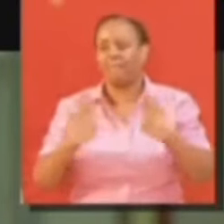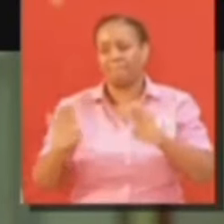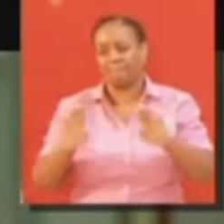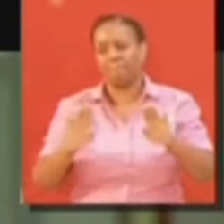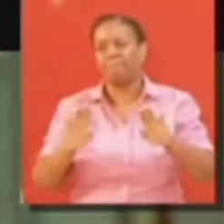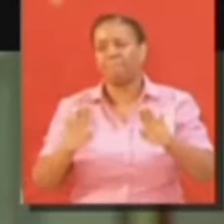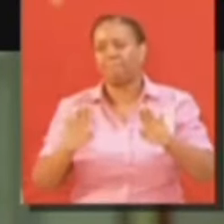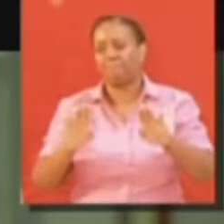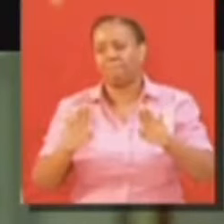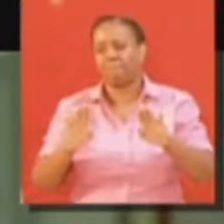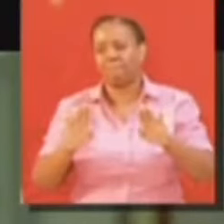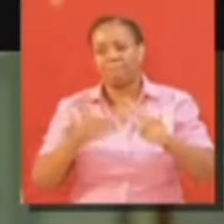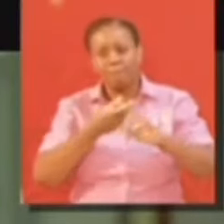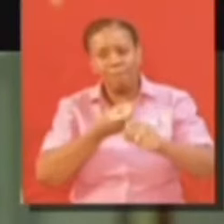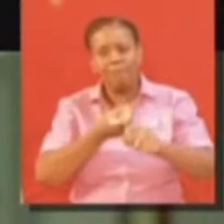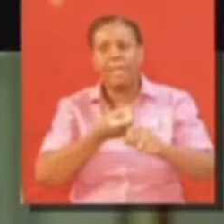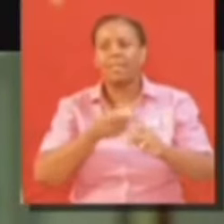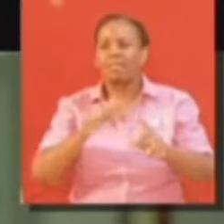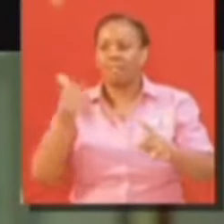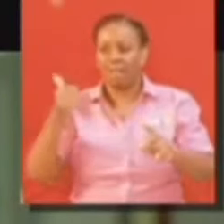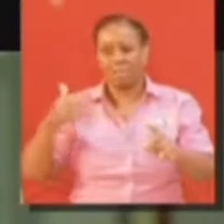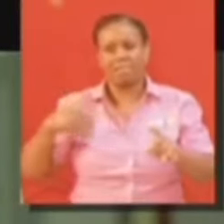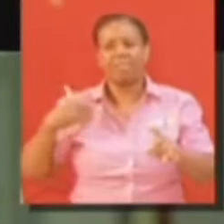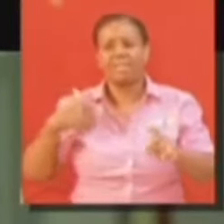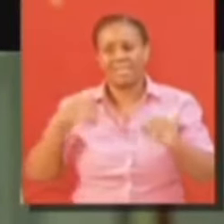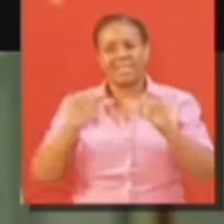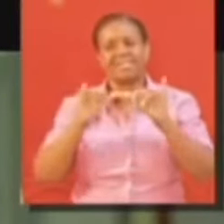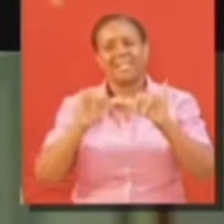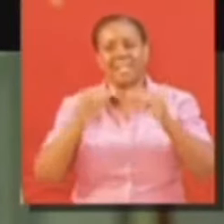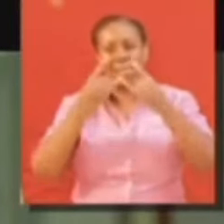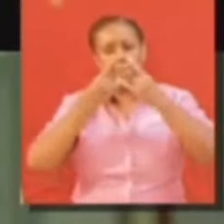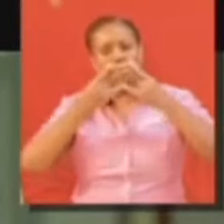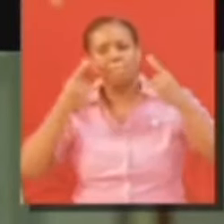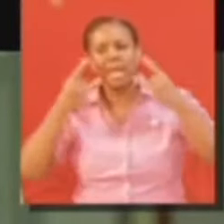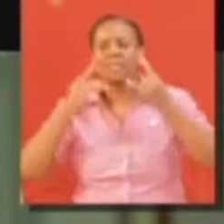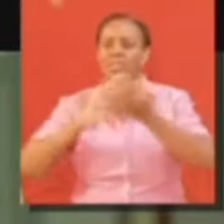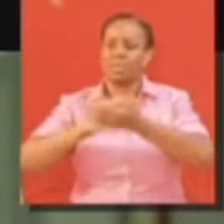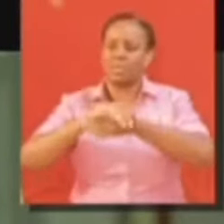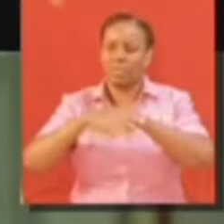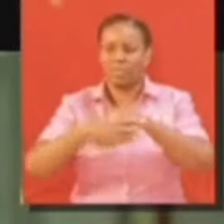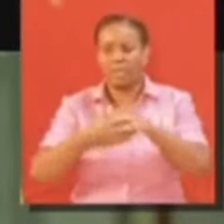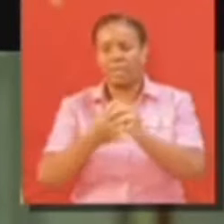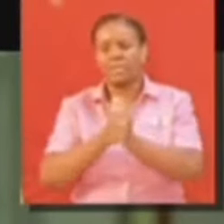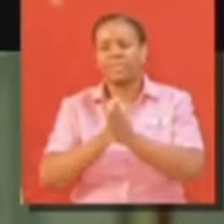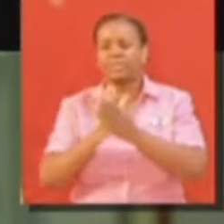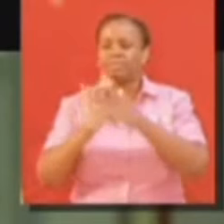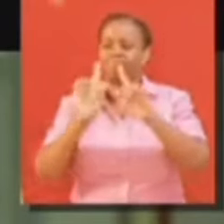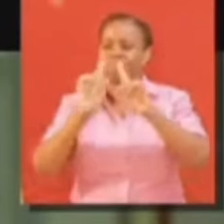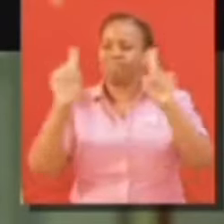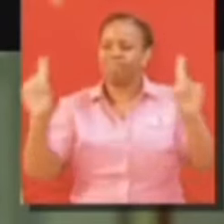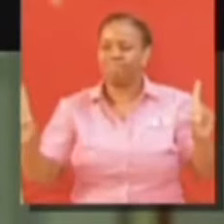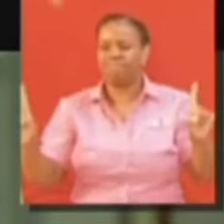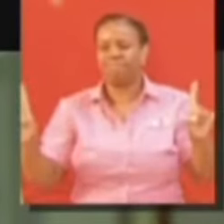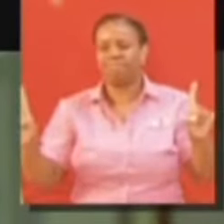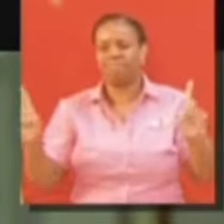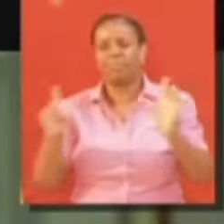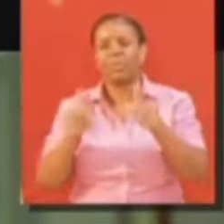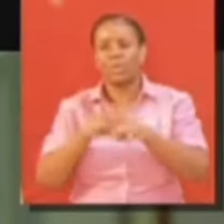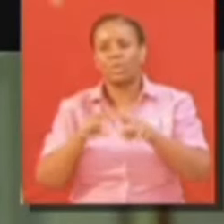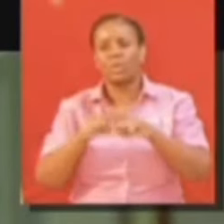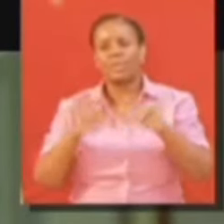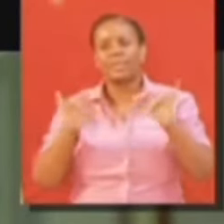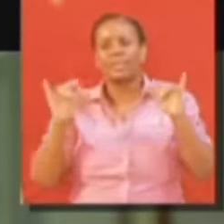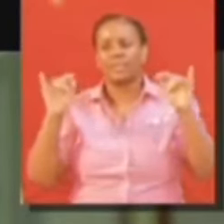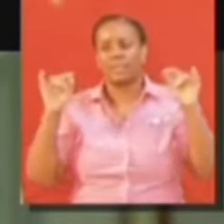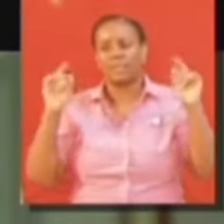good health practice, and also ensure that you exercise the preventative health measures in